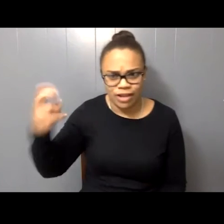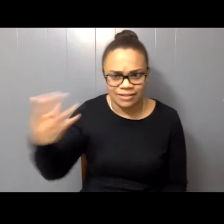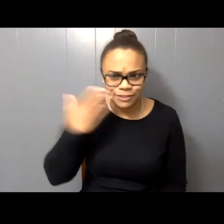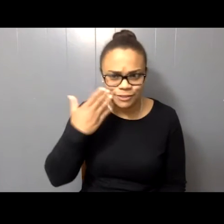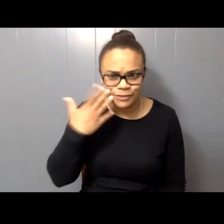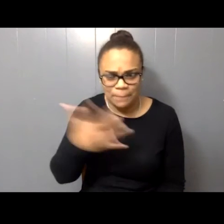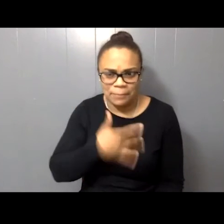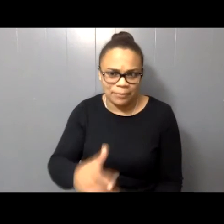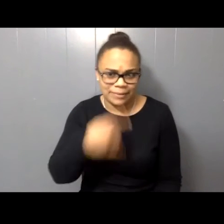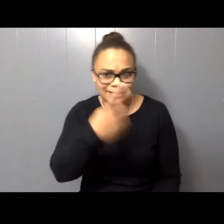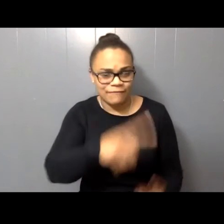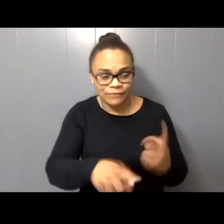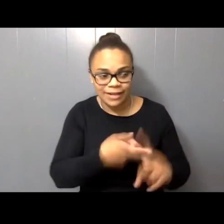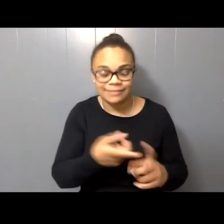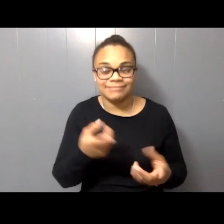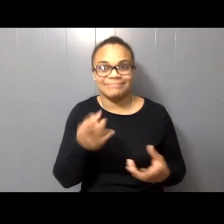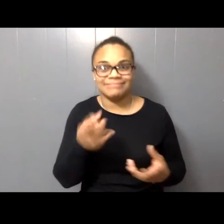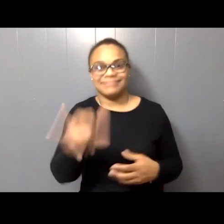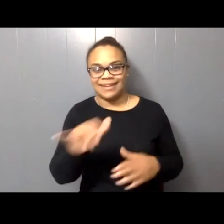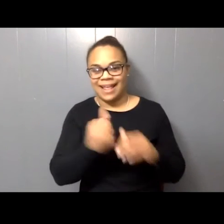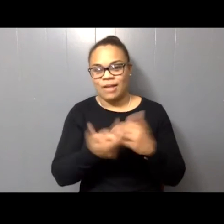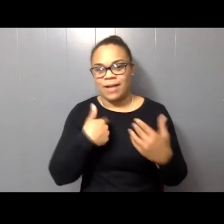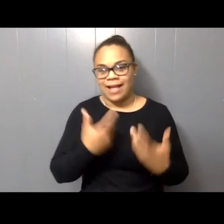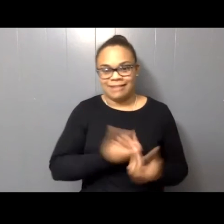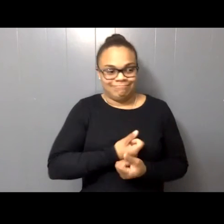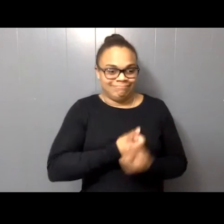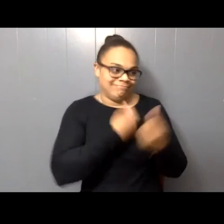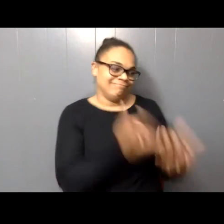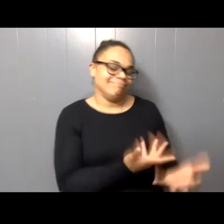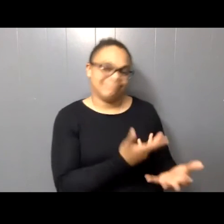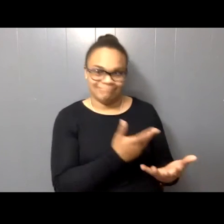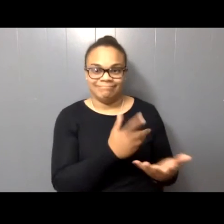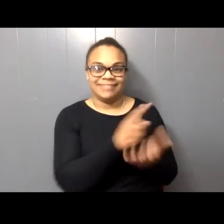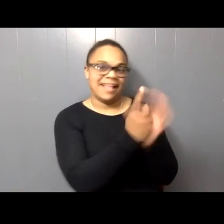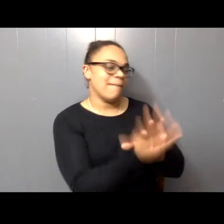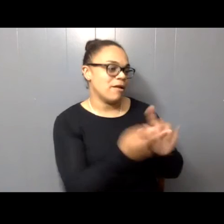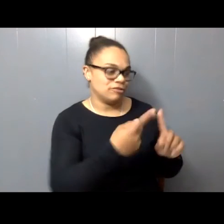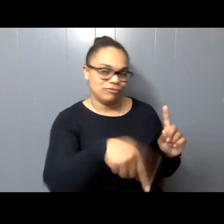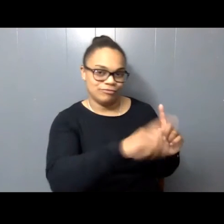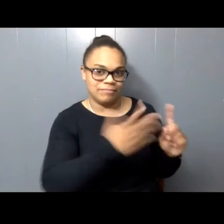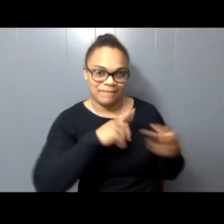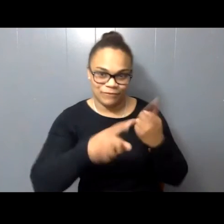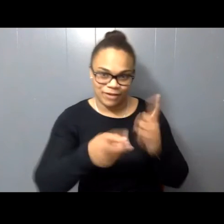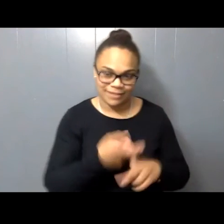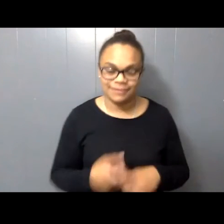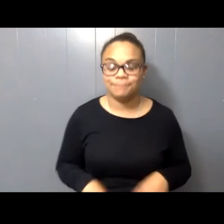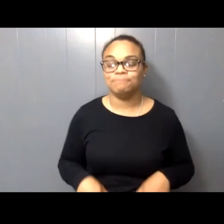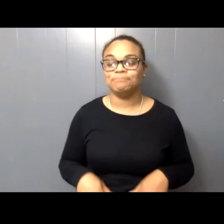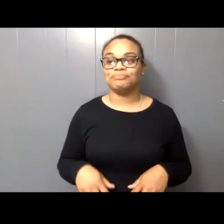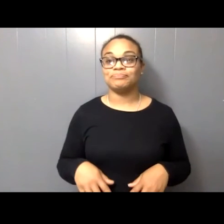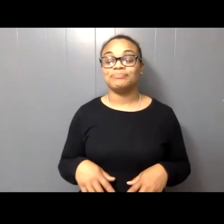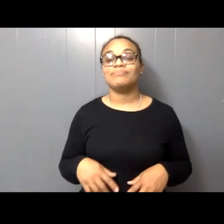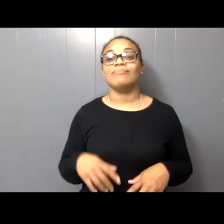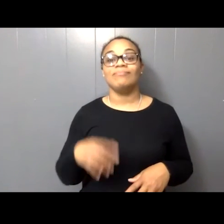way to coming, that was my way of coming out to my friends about it. And then eventually, right before going out on